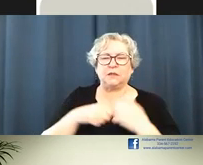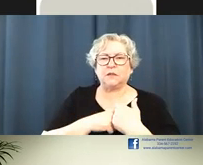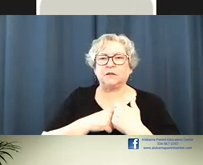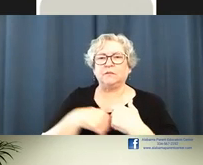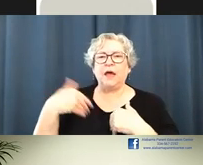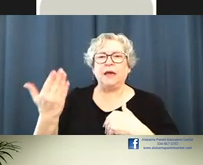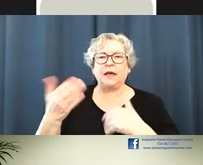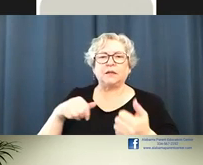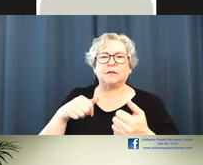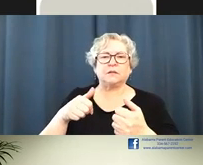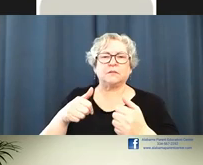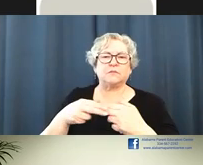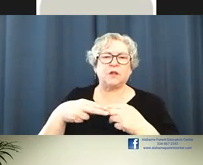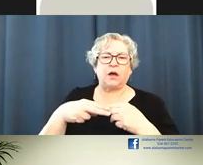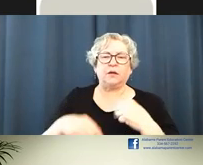slide.